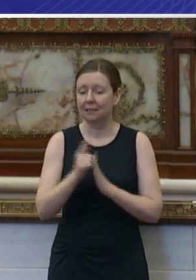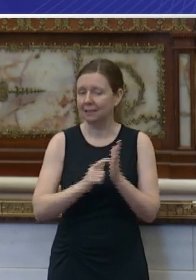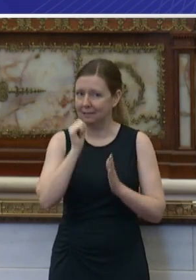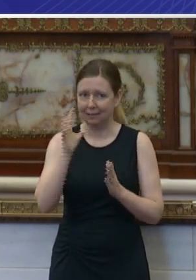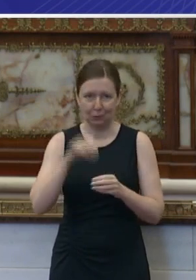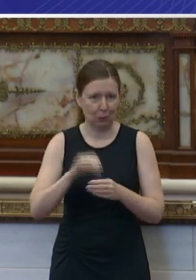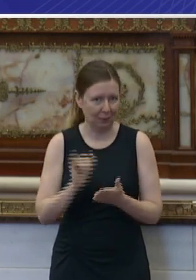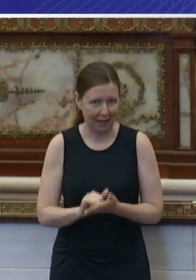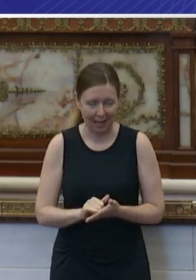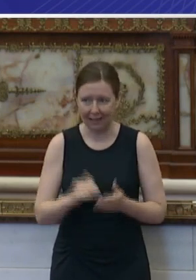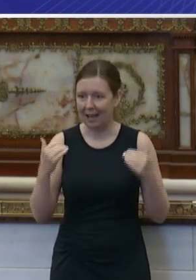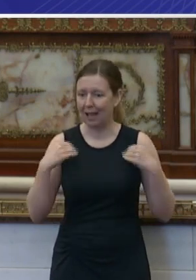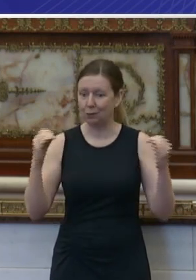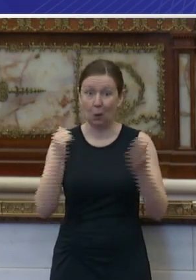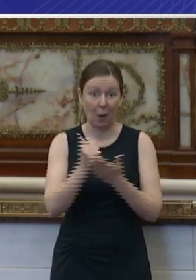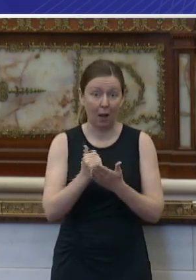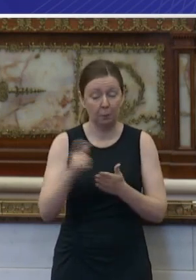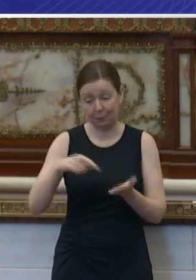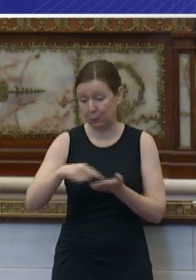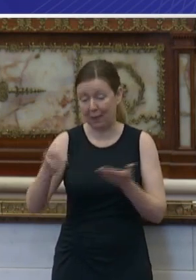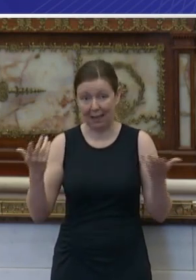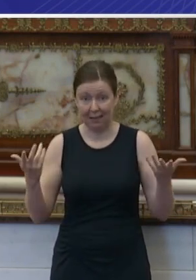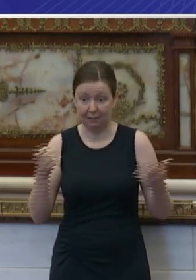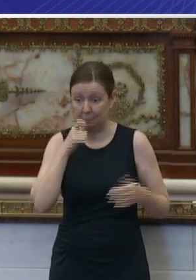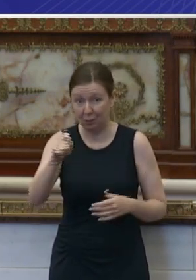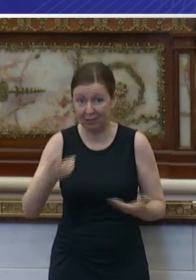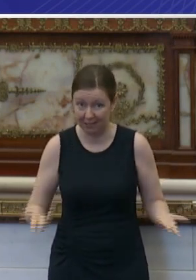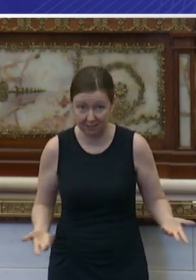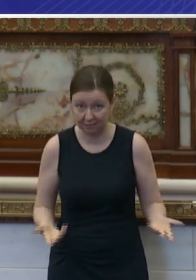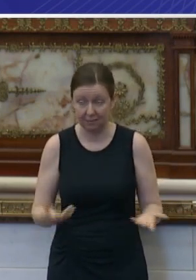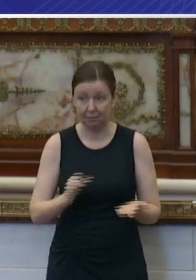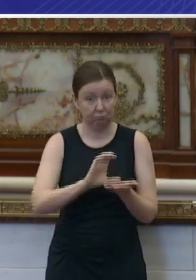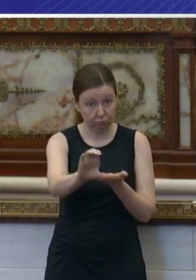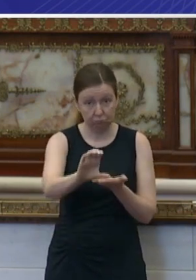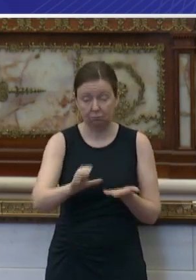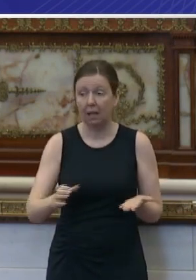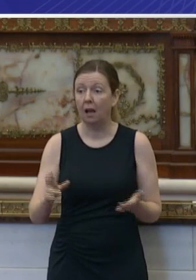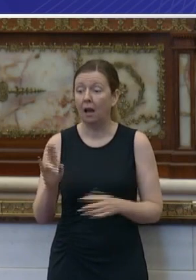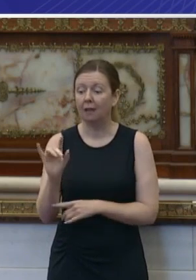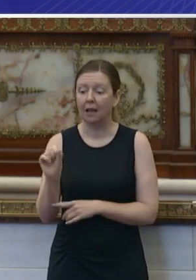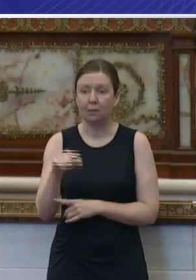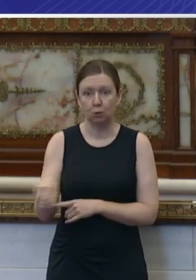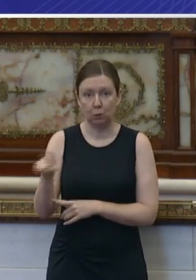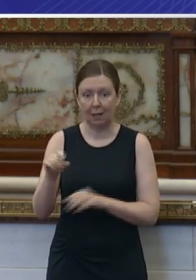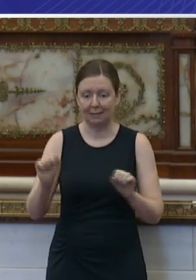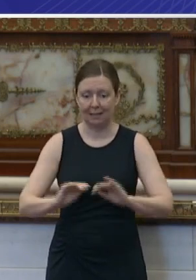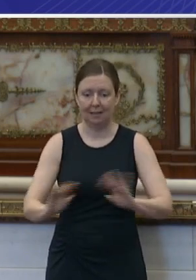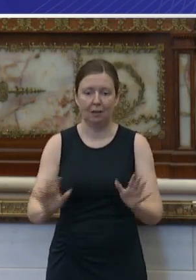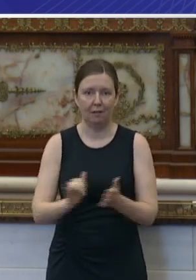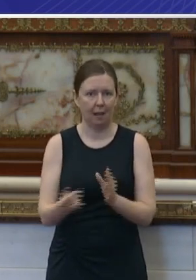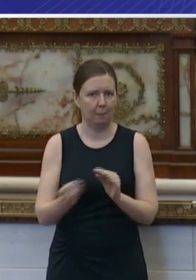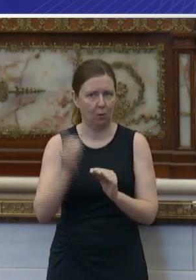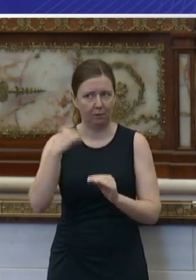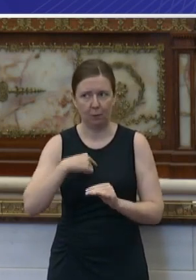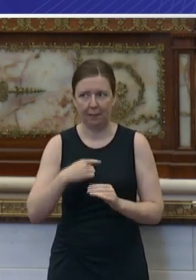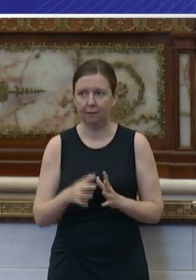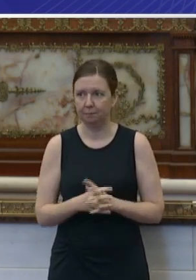doesn't. There's no help. You just have to pay it right out front. Unless you guys can clarify that further for